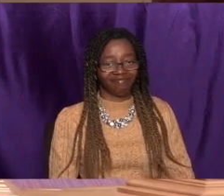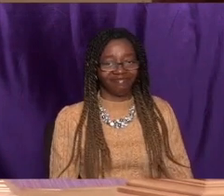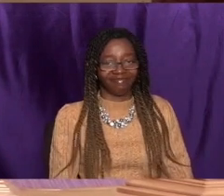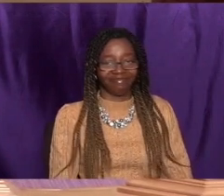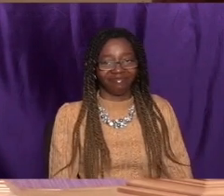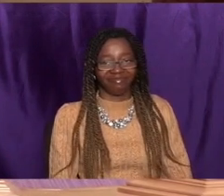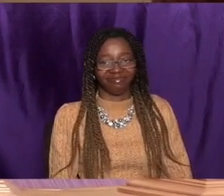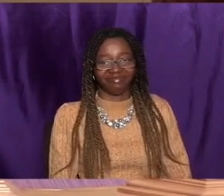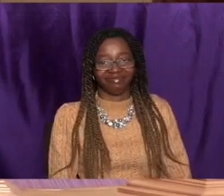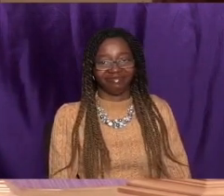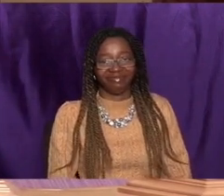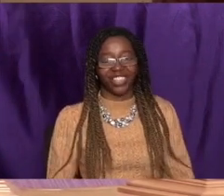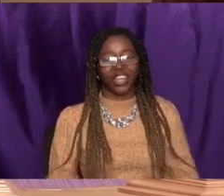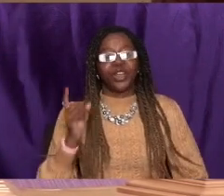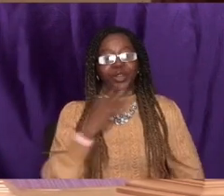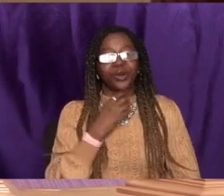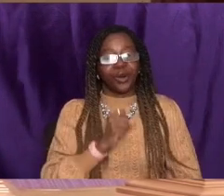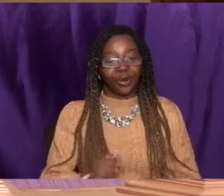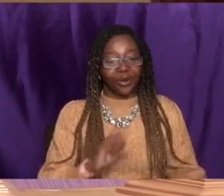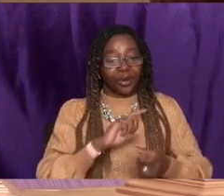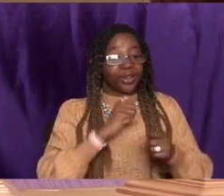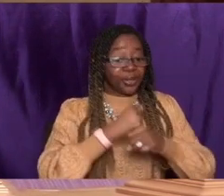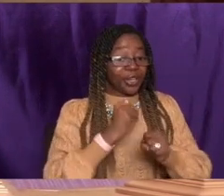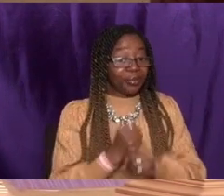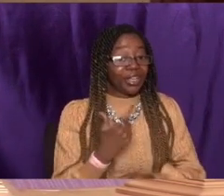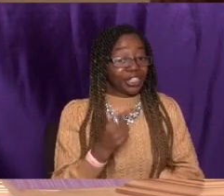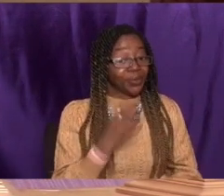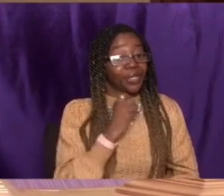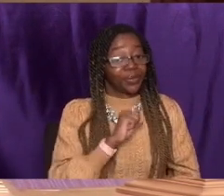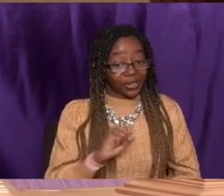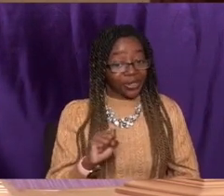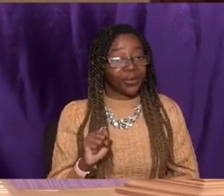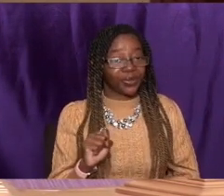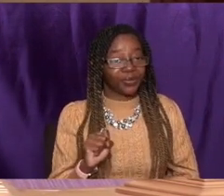Matter of fact, you're an adult now. You turned 21 years. Yeah.